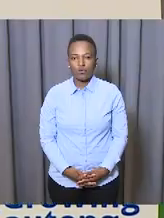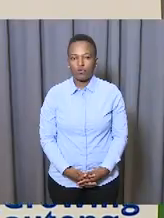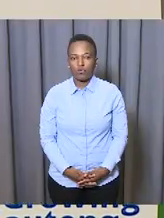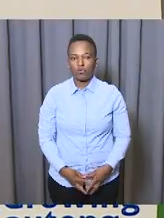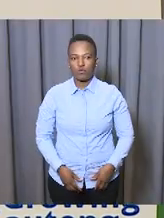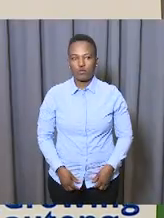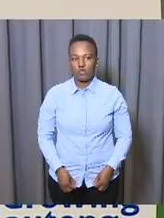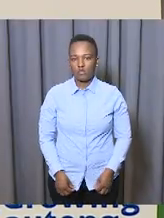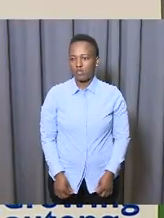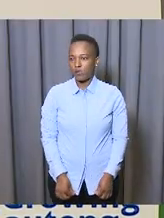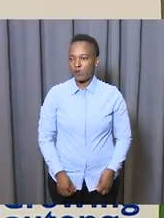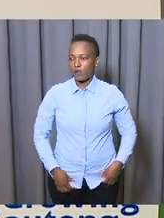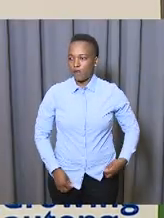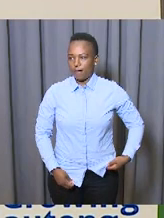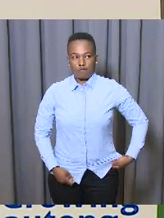So can you start?